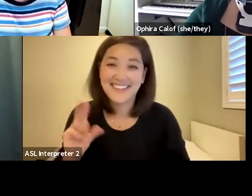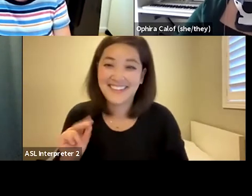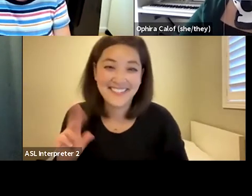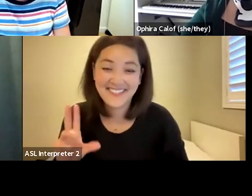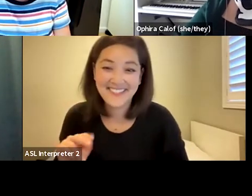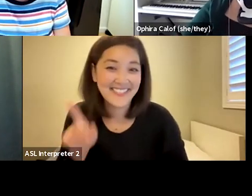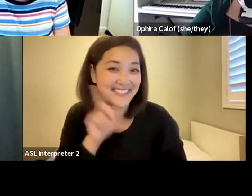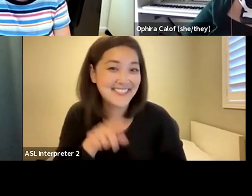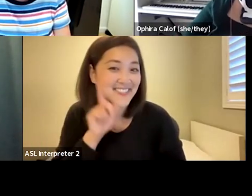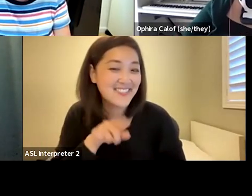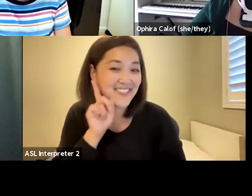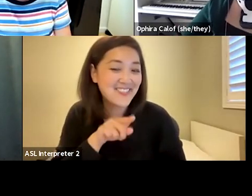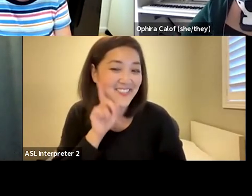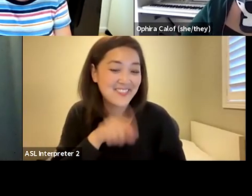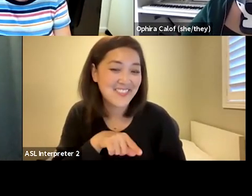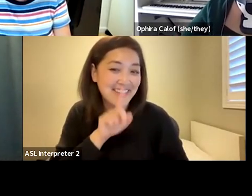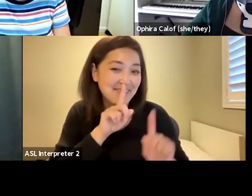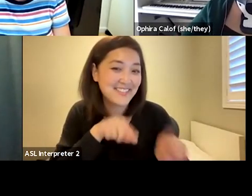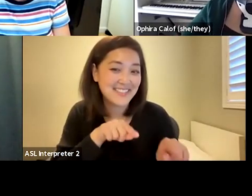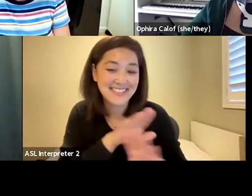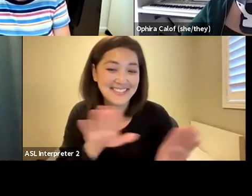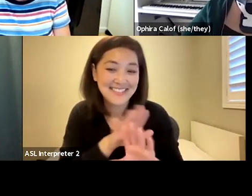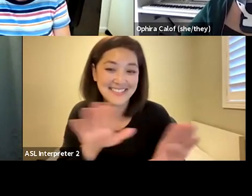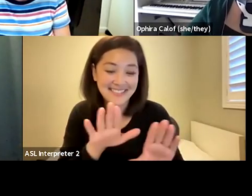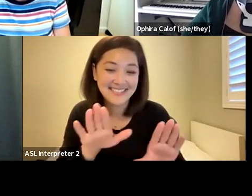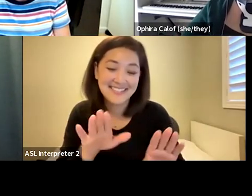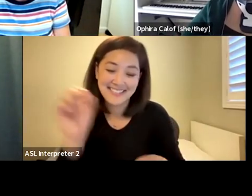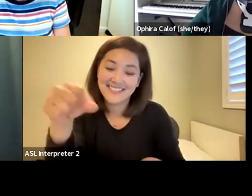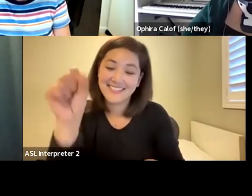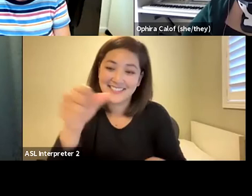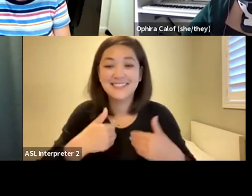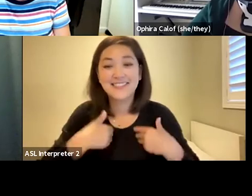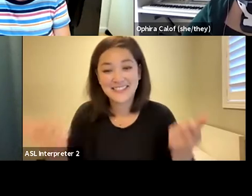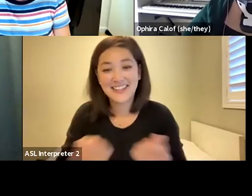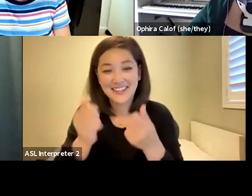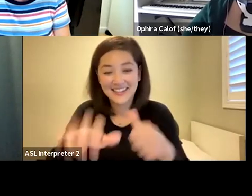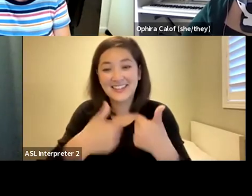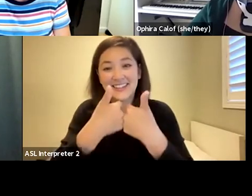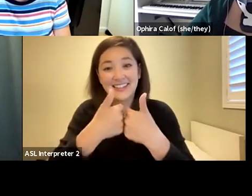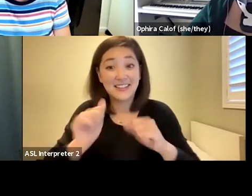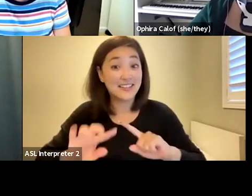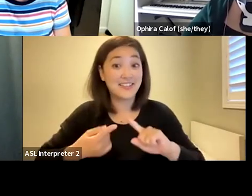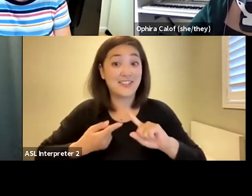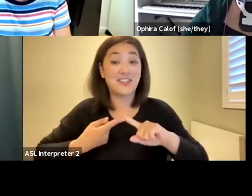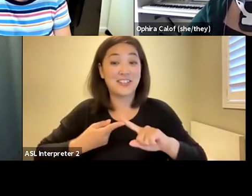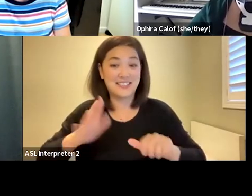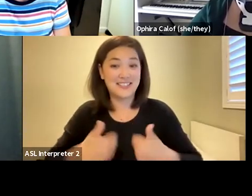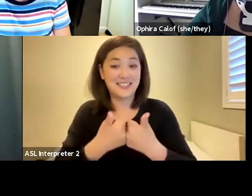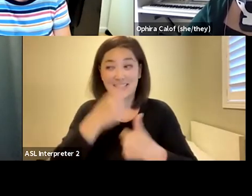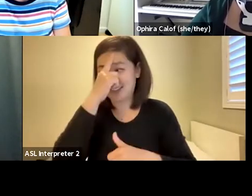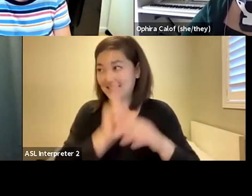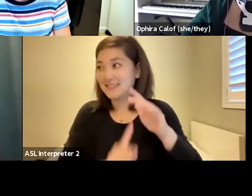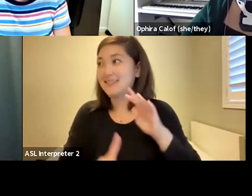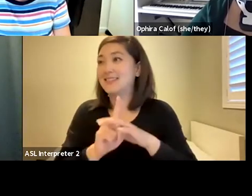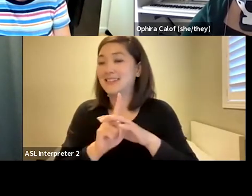fictional response than anything I've written for. Yes, I had my fair share of challenges. The first one actually, which comes to mind, doesn't have to do with